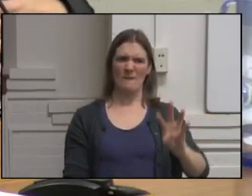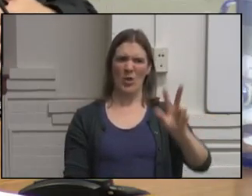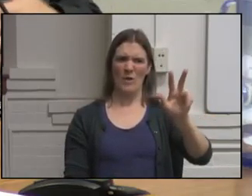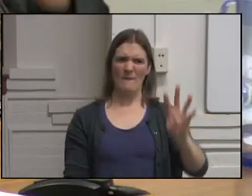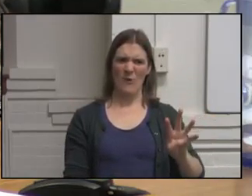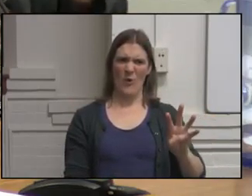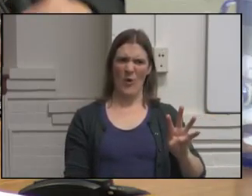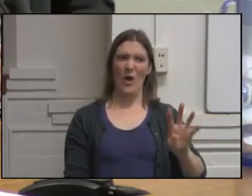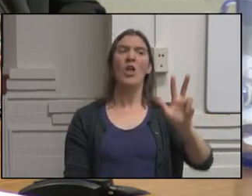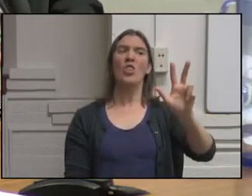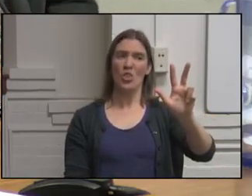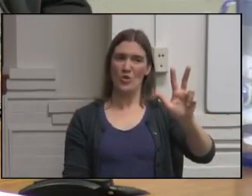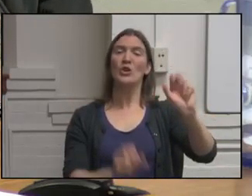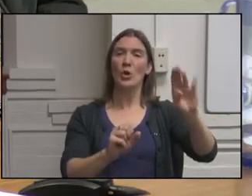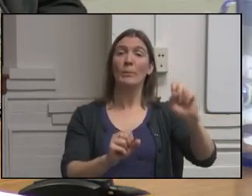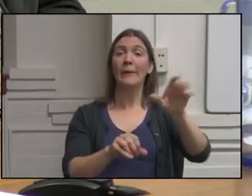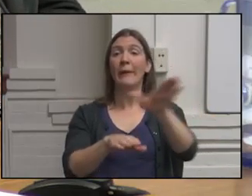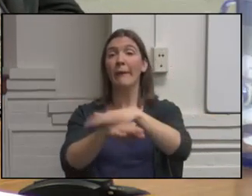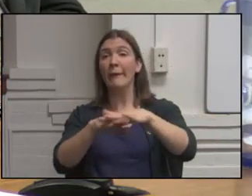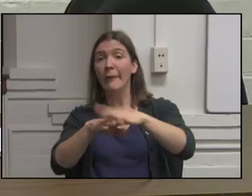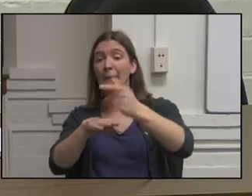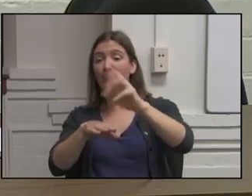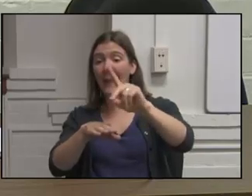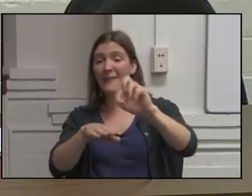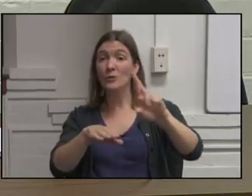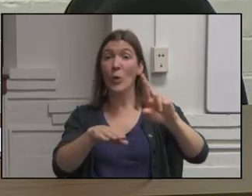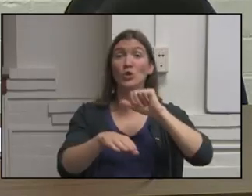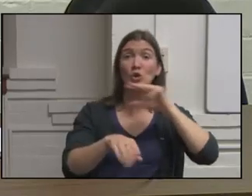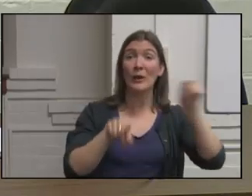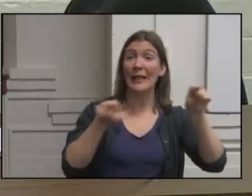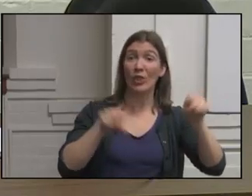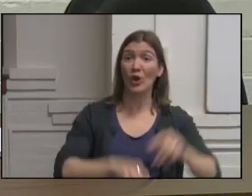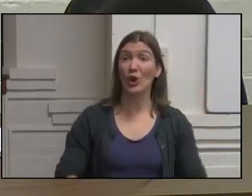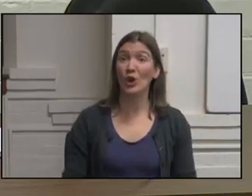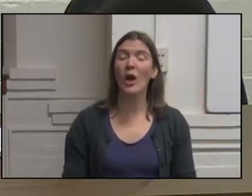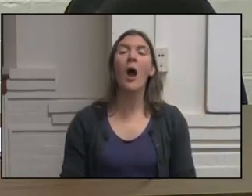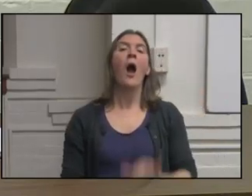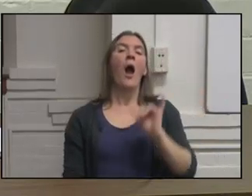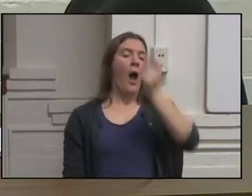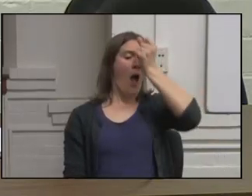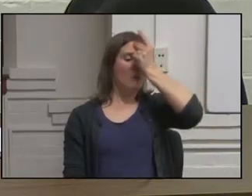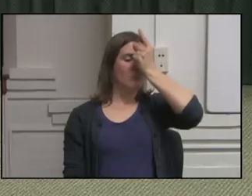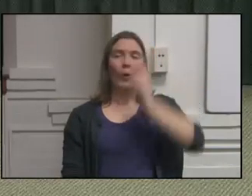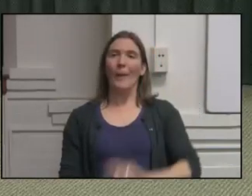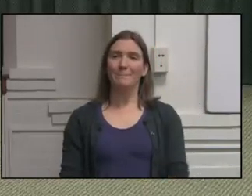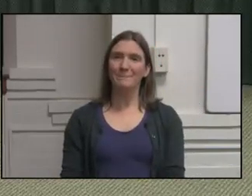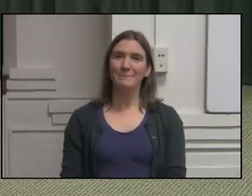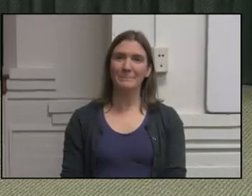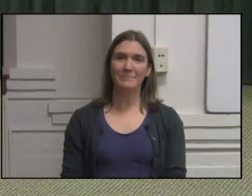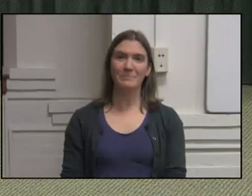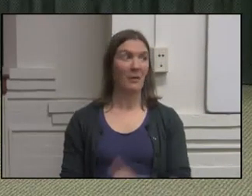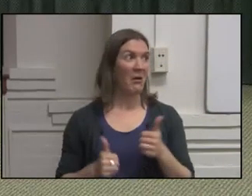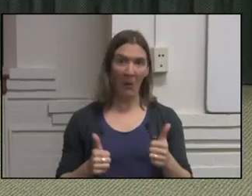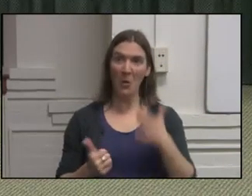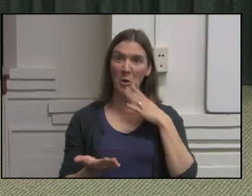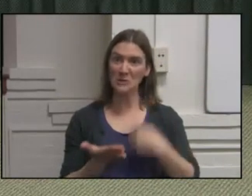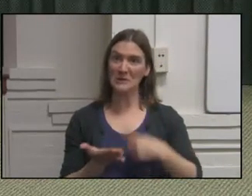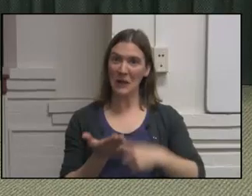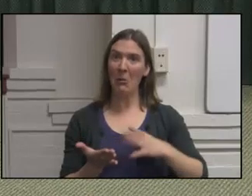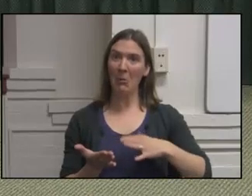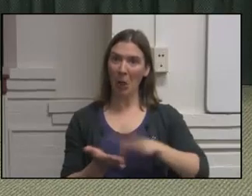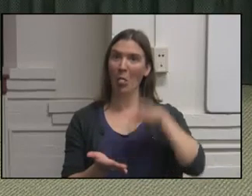was paved versus unpaved, and I was totally wrong. Yep. Thank you. This has been good.